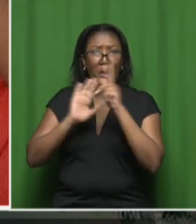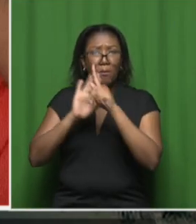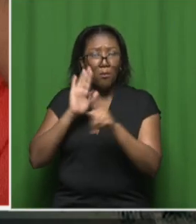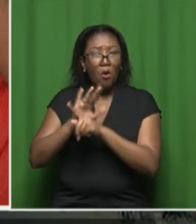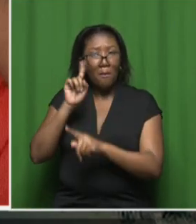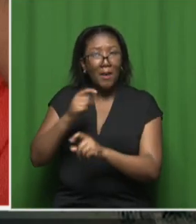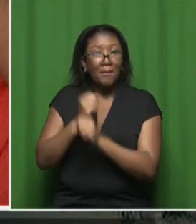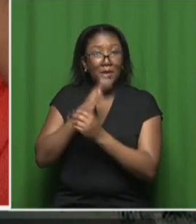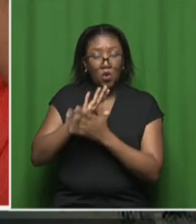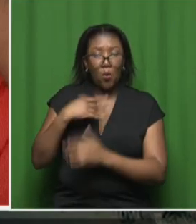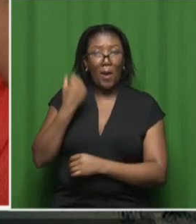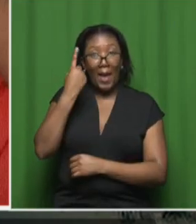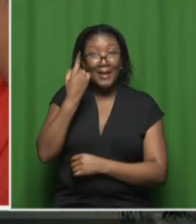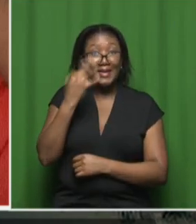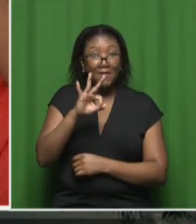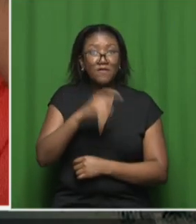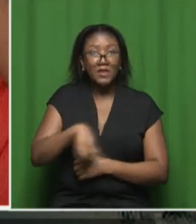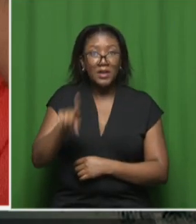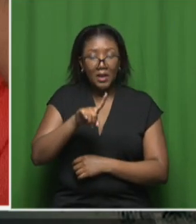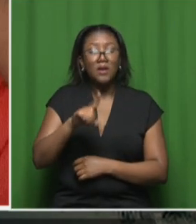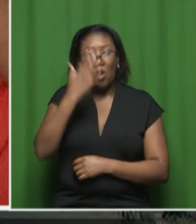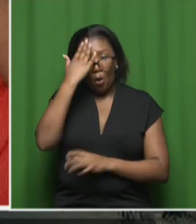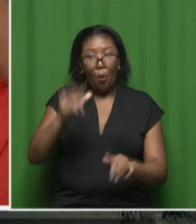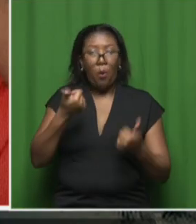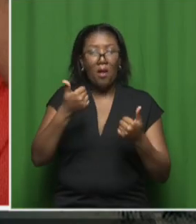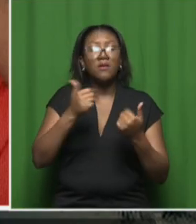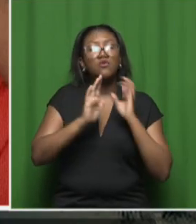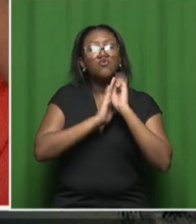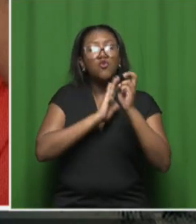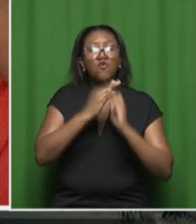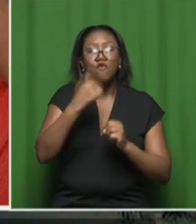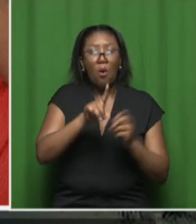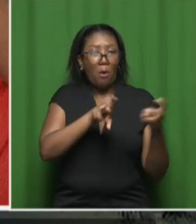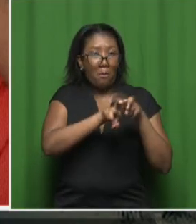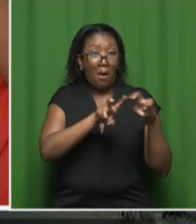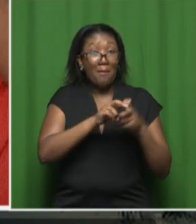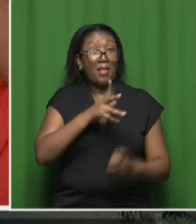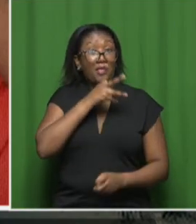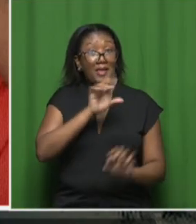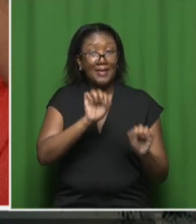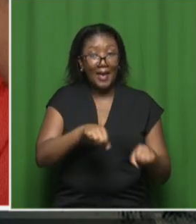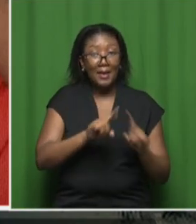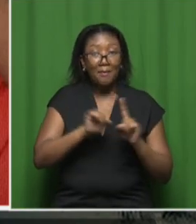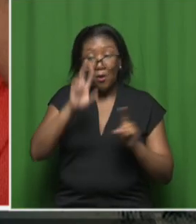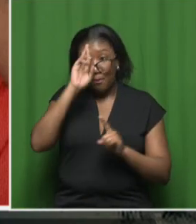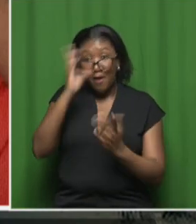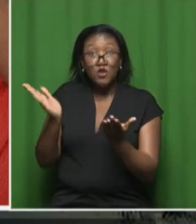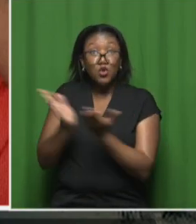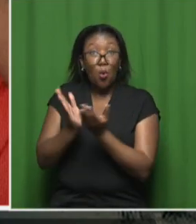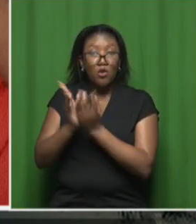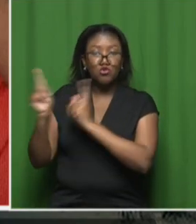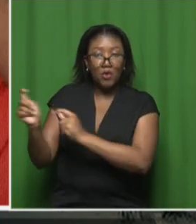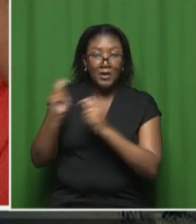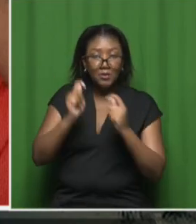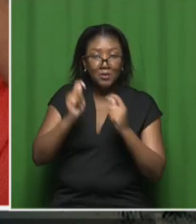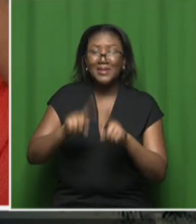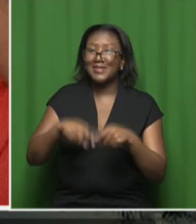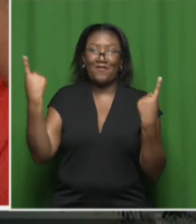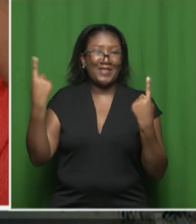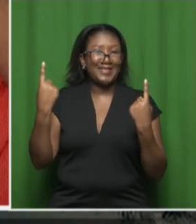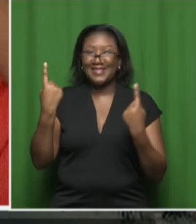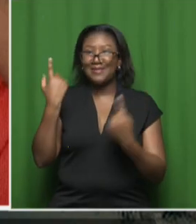say overloading is overloading. Yes, we do know that and understand that. But you must understand that the system of scholar transport it's a very different